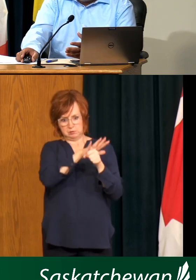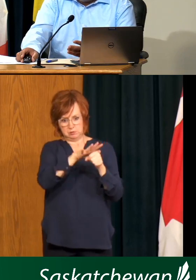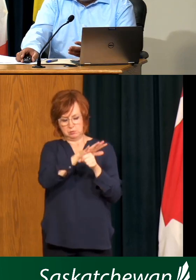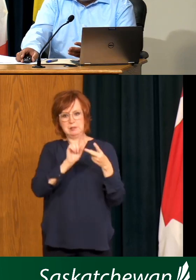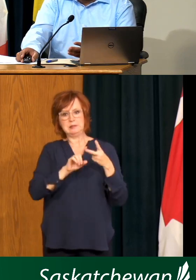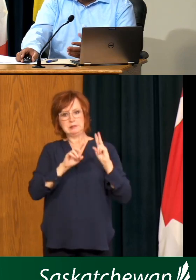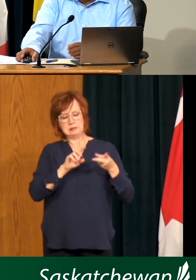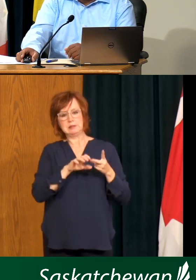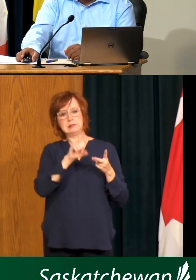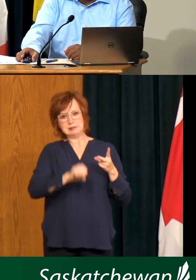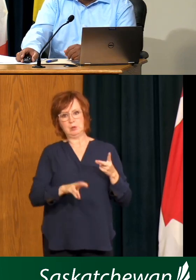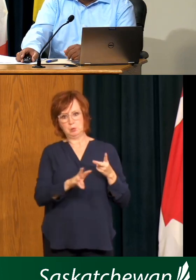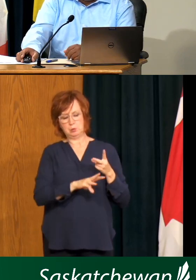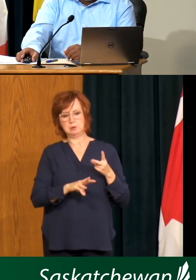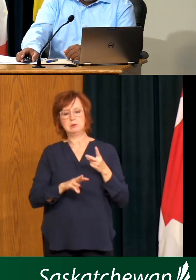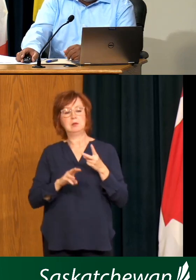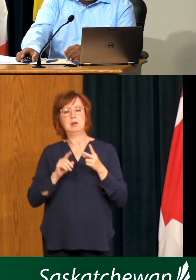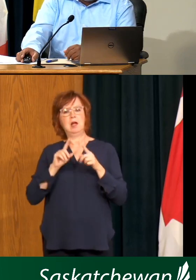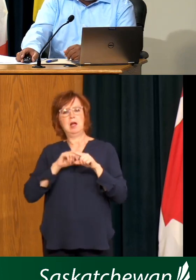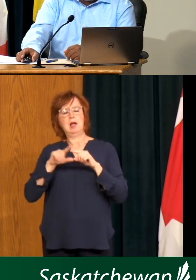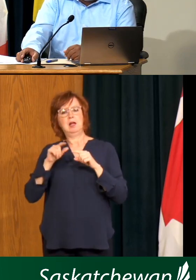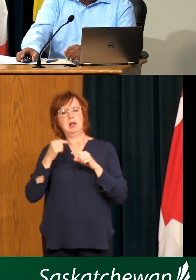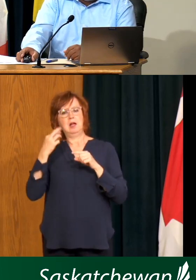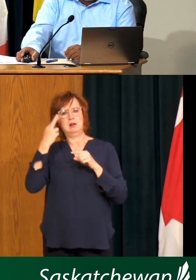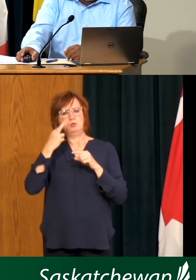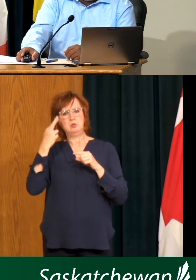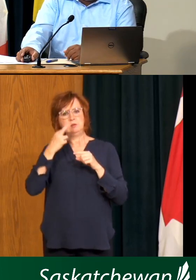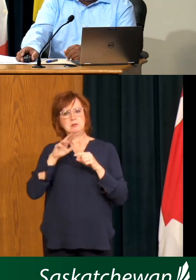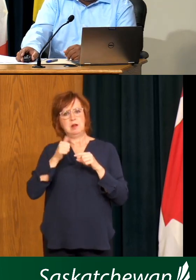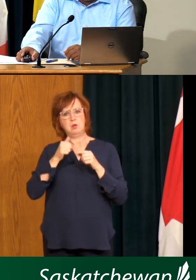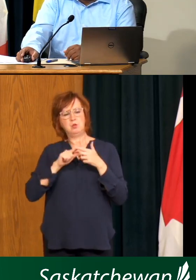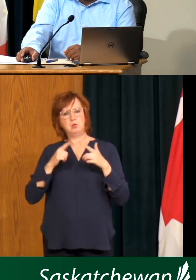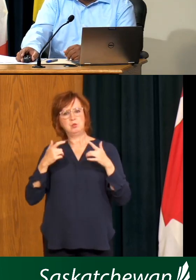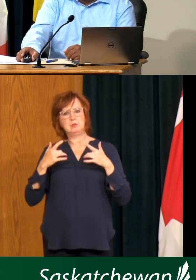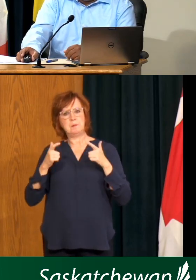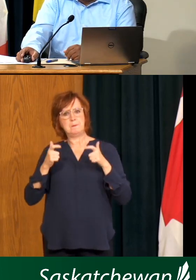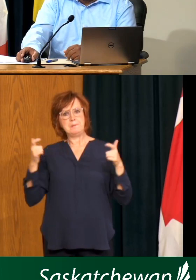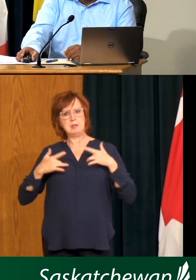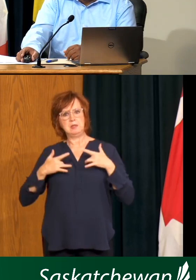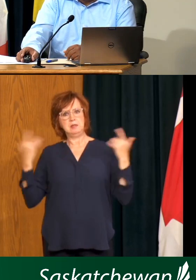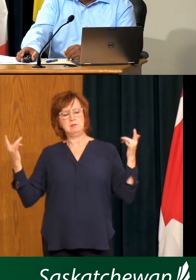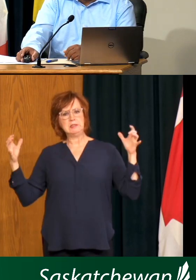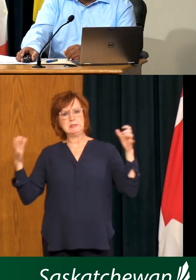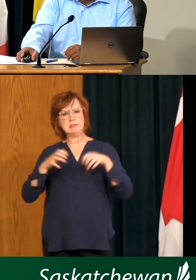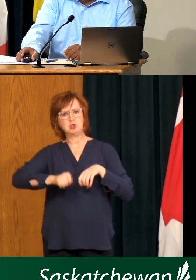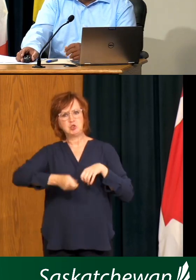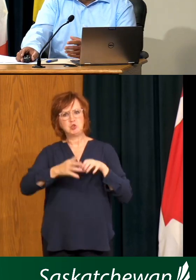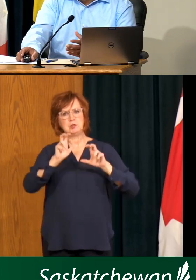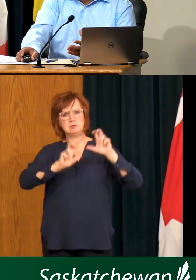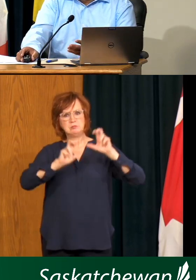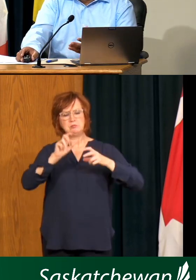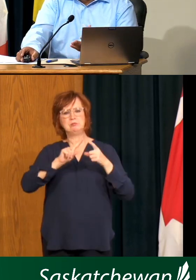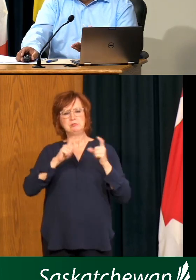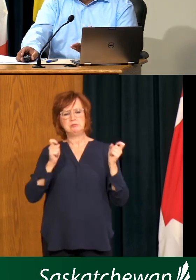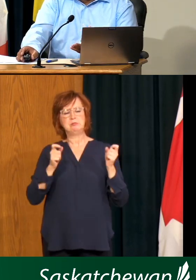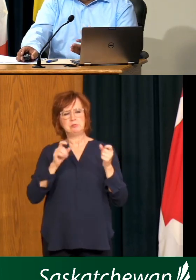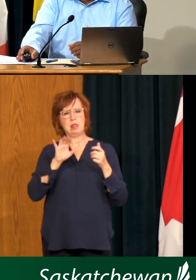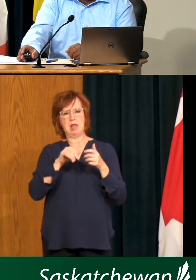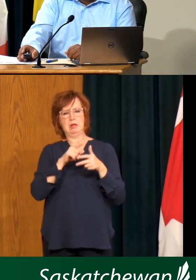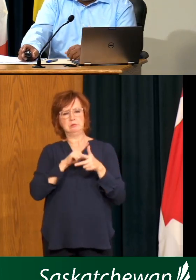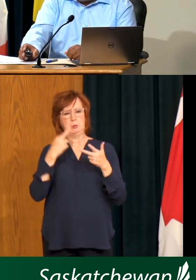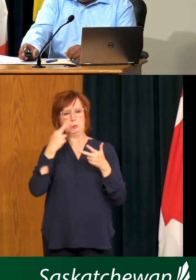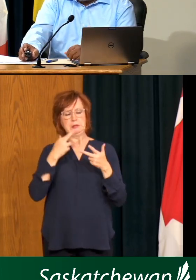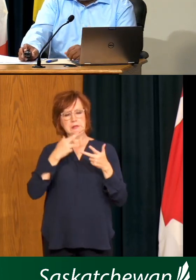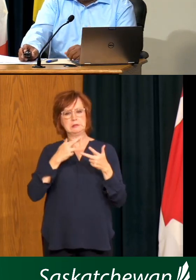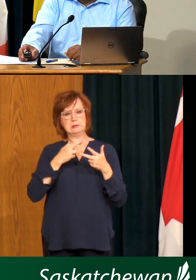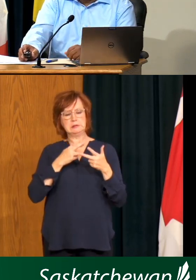few mass gathering events. But then it has settled down quite a bit. But we do see a few spikes that are mostly due to